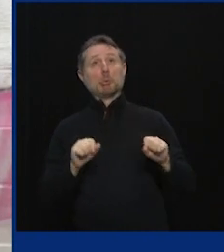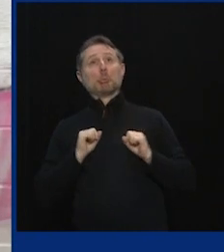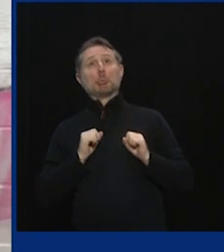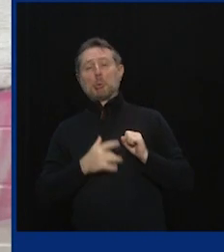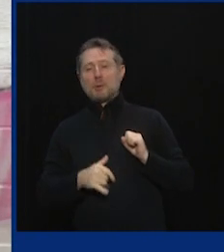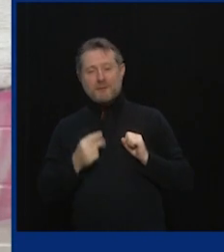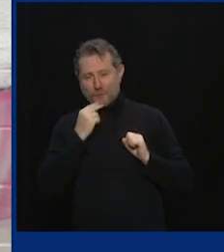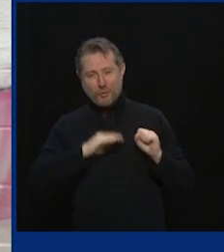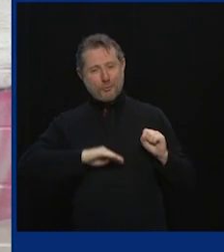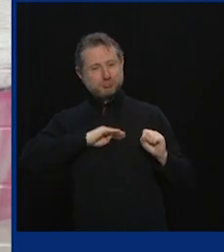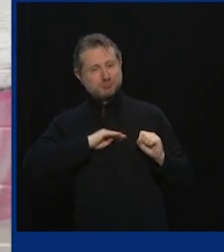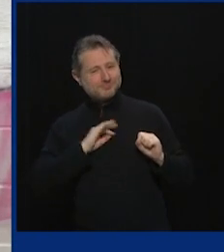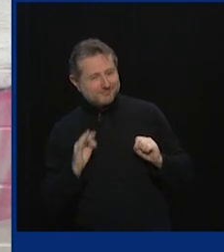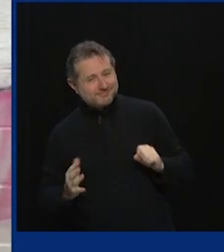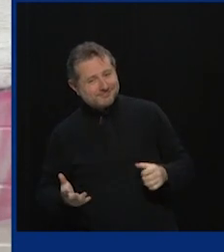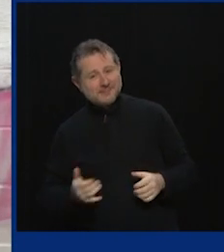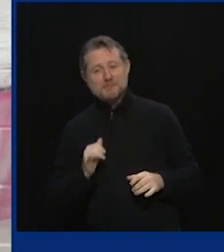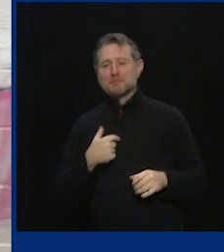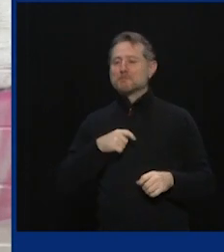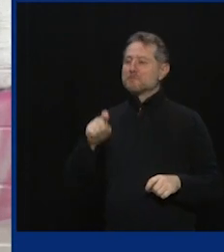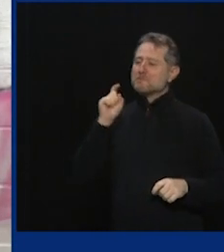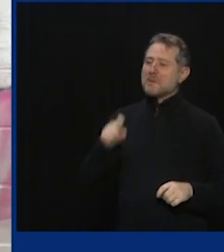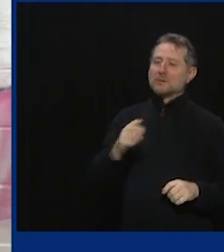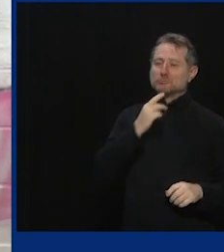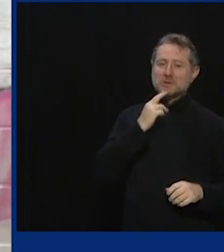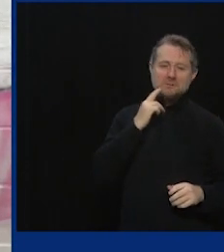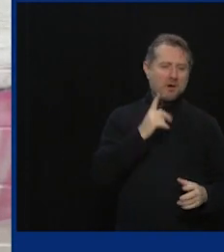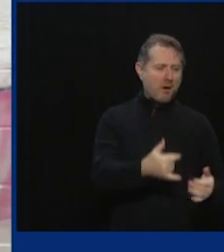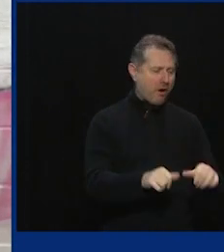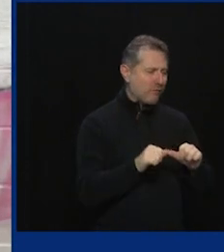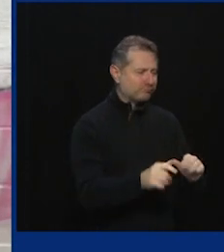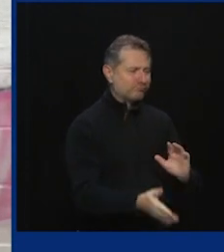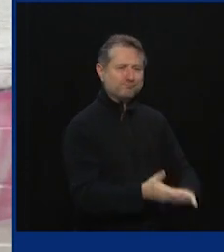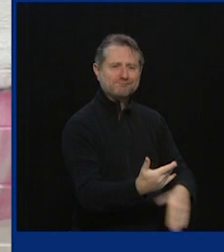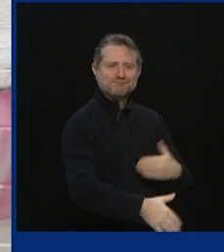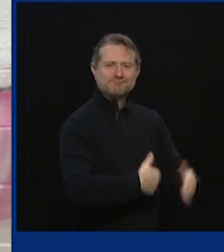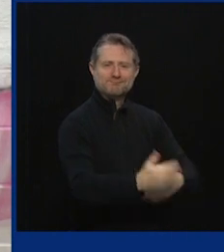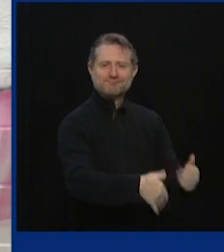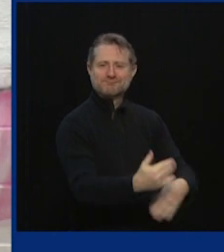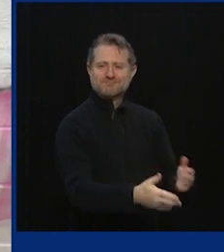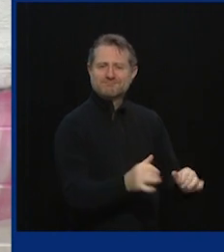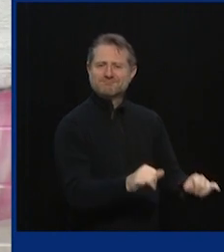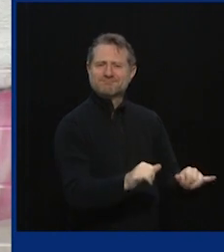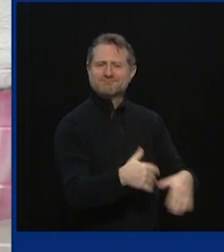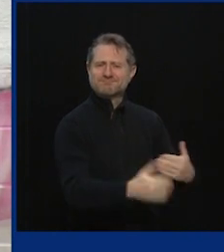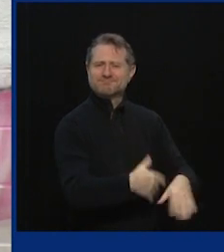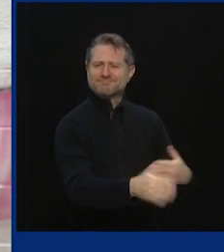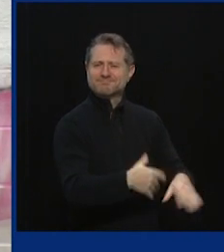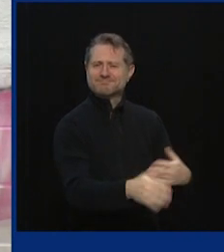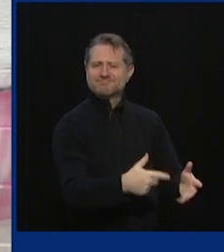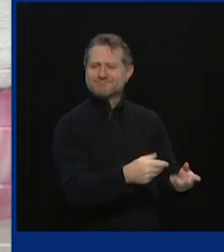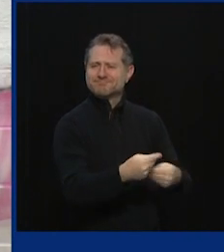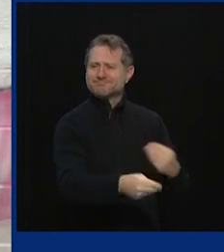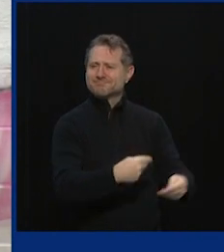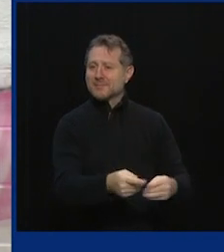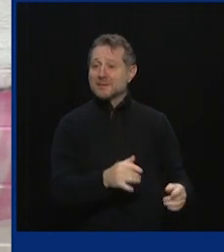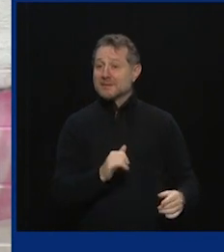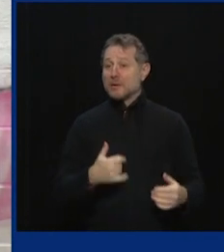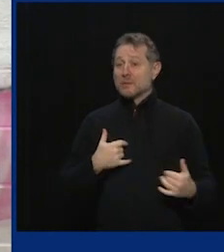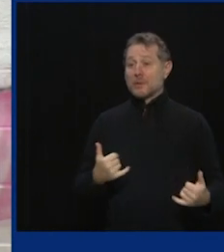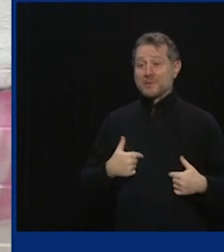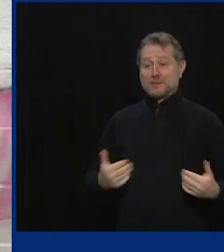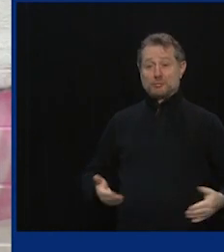being vibrant in our communities and employing people in our communities. So it's just really incredible to be able to stand here today